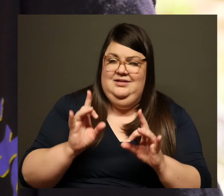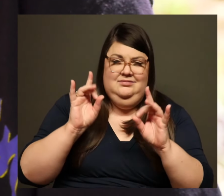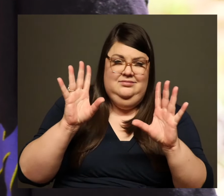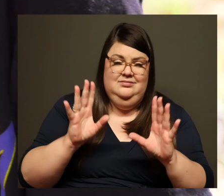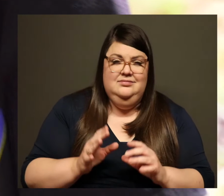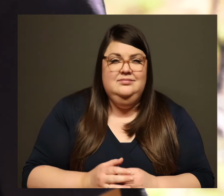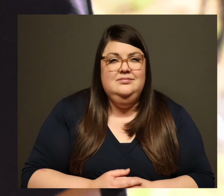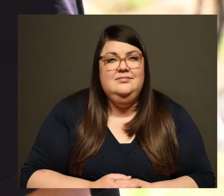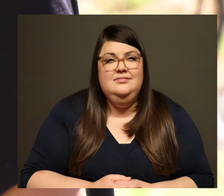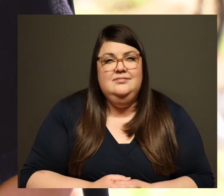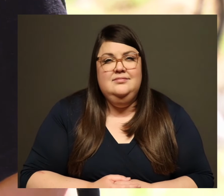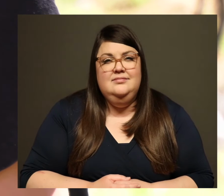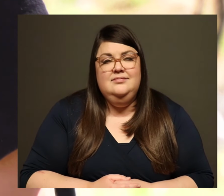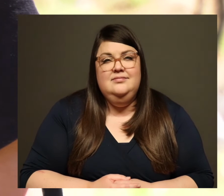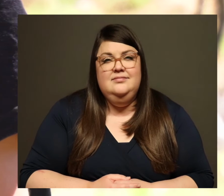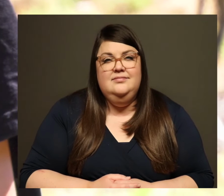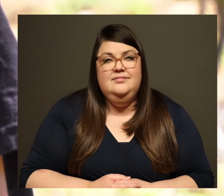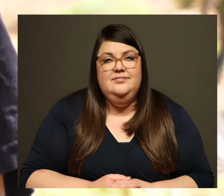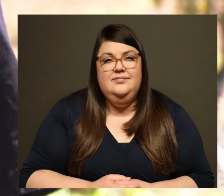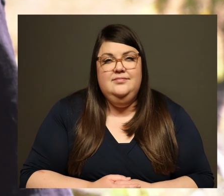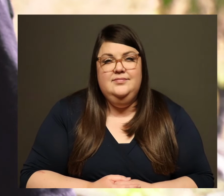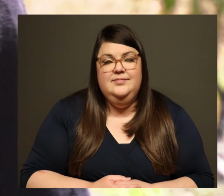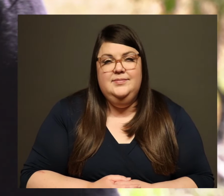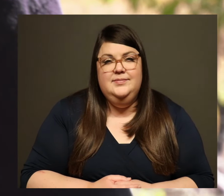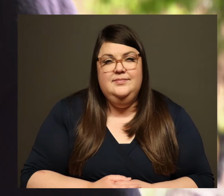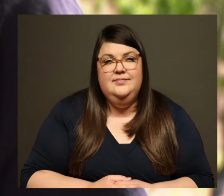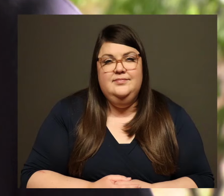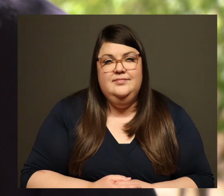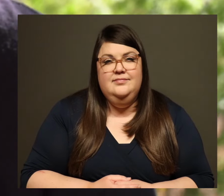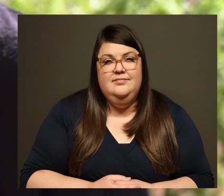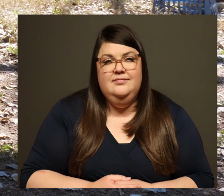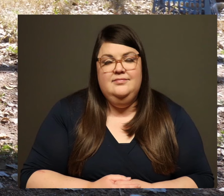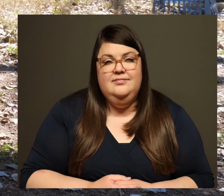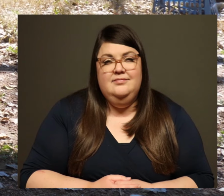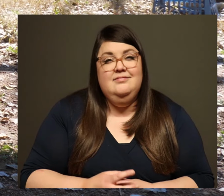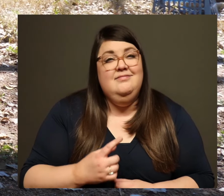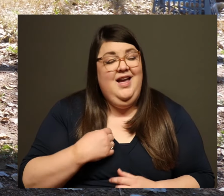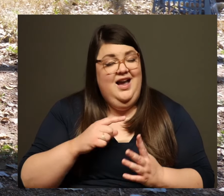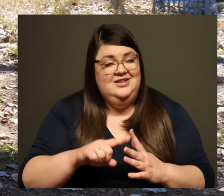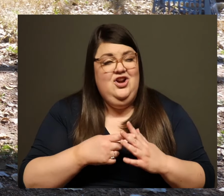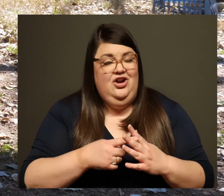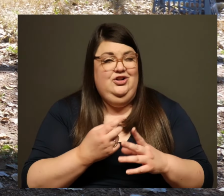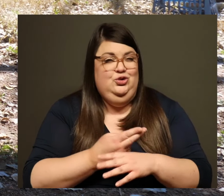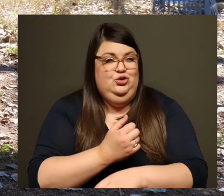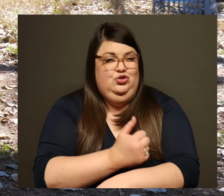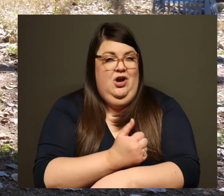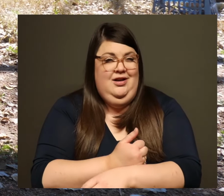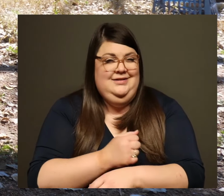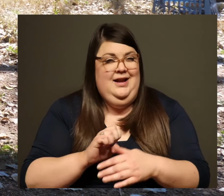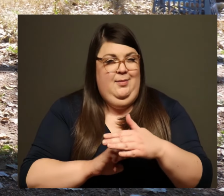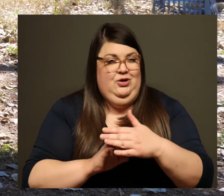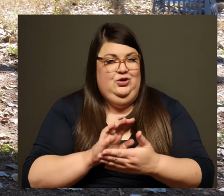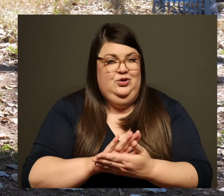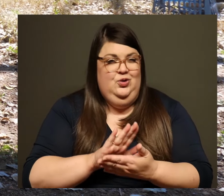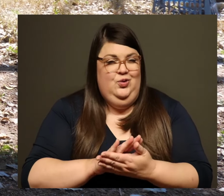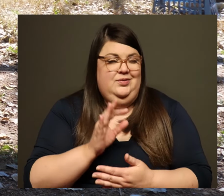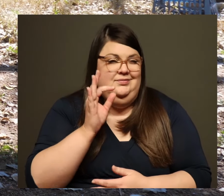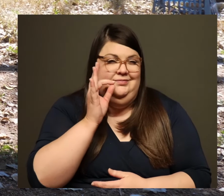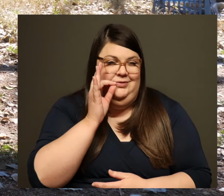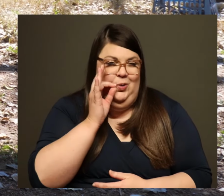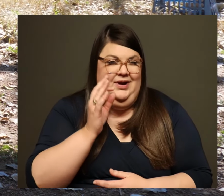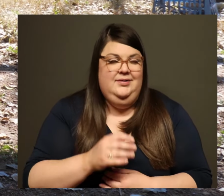should. Thomas is standing under a large cottonwood tree near a creek. I started drugs in elementary.